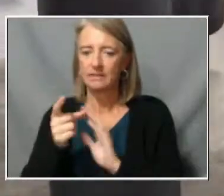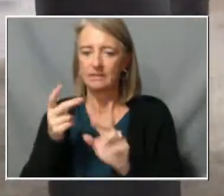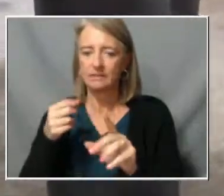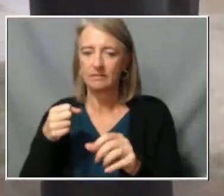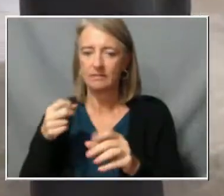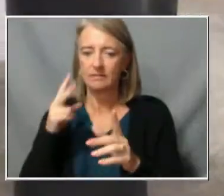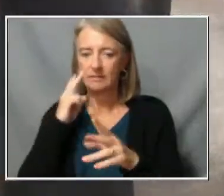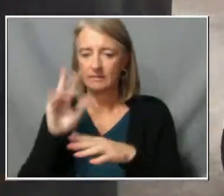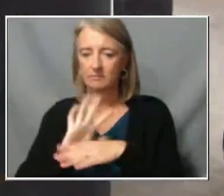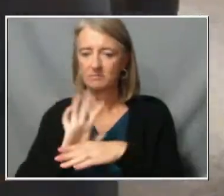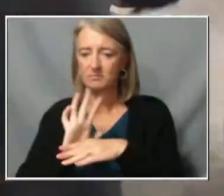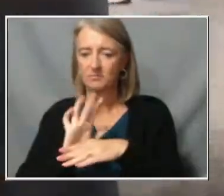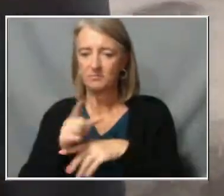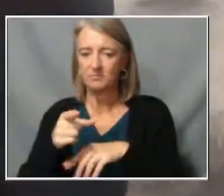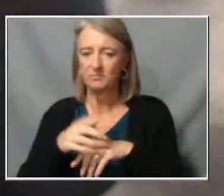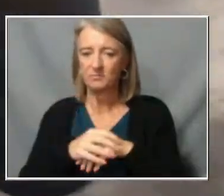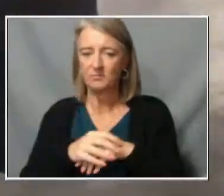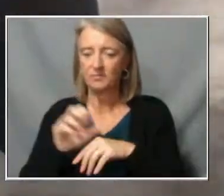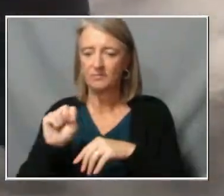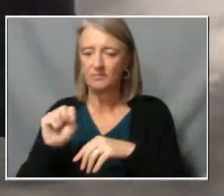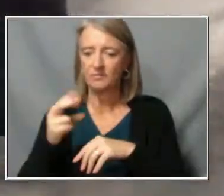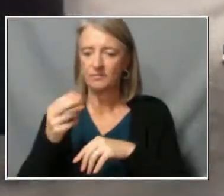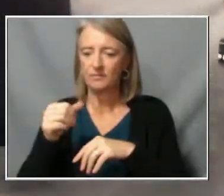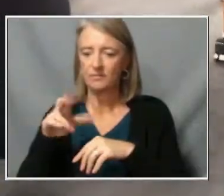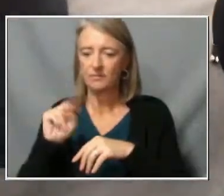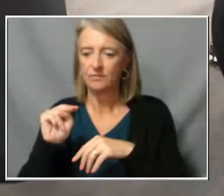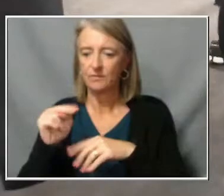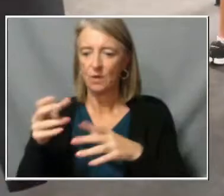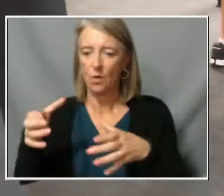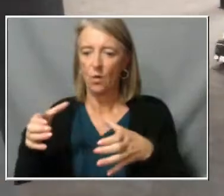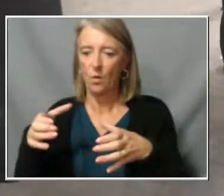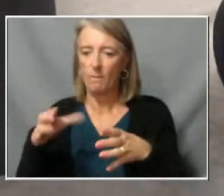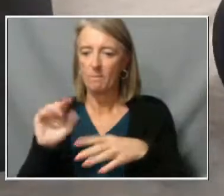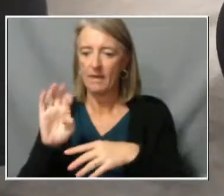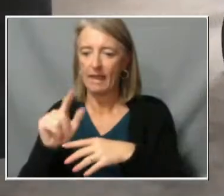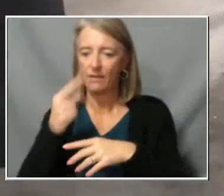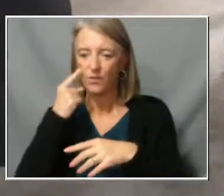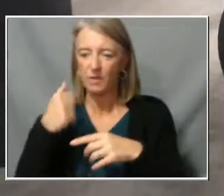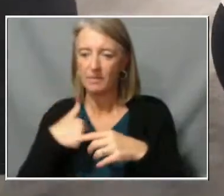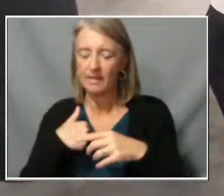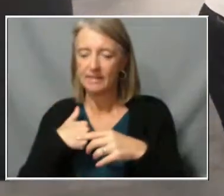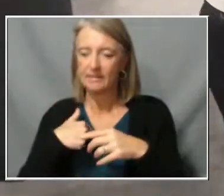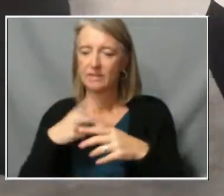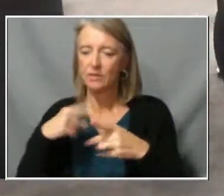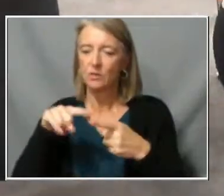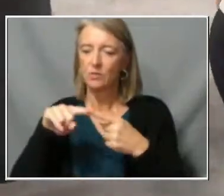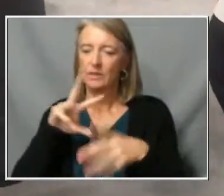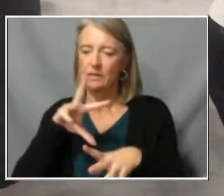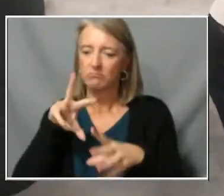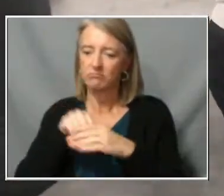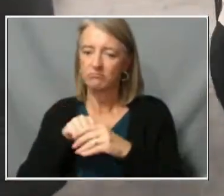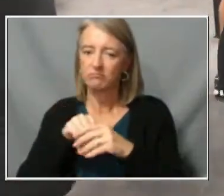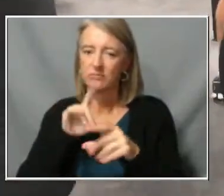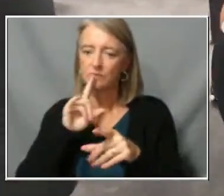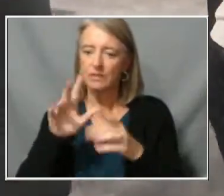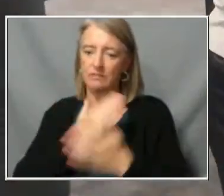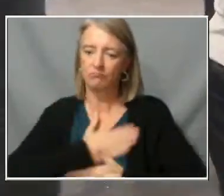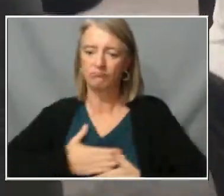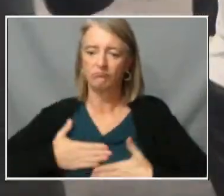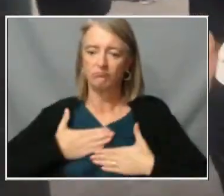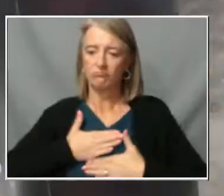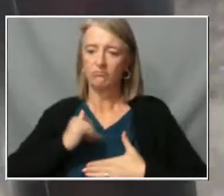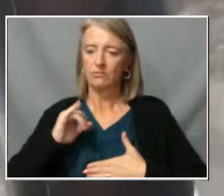bag with Sean. Yeah, Sean is holding the bag for me. Yeah, and I found it when I got into it. I just really enjoy it. It just,